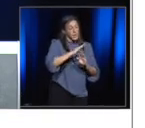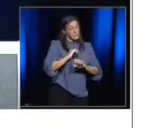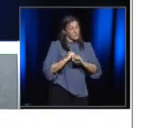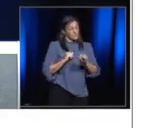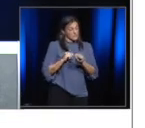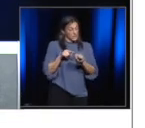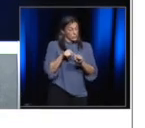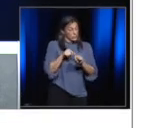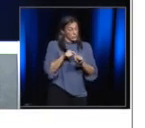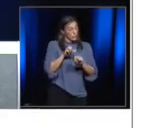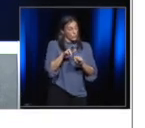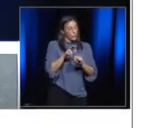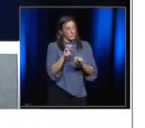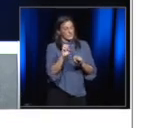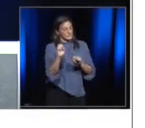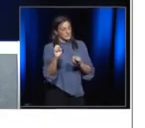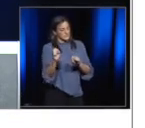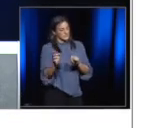east coast.